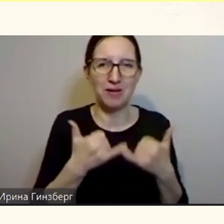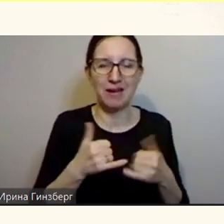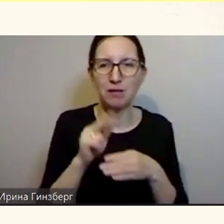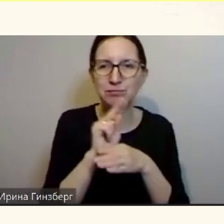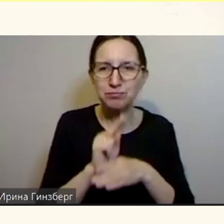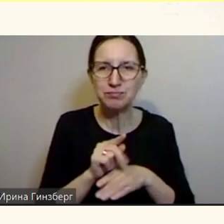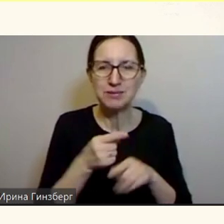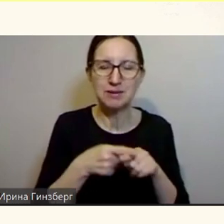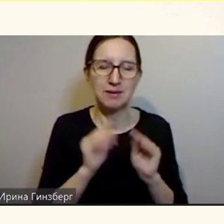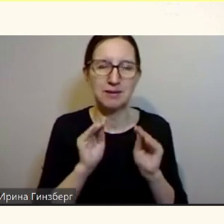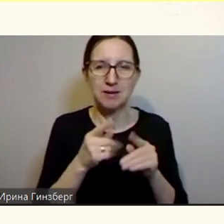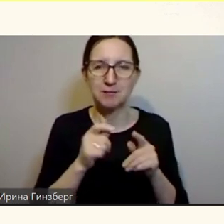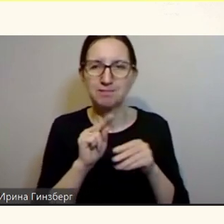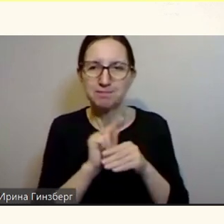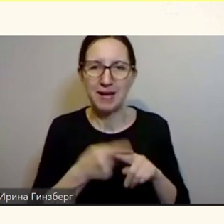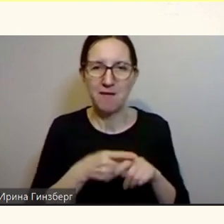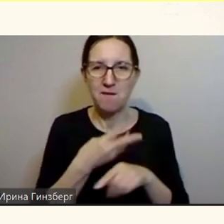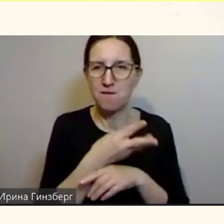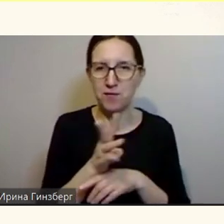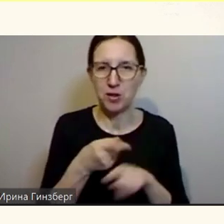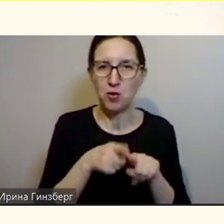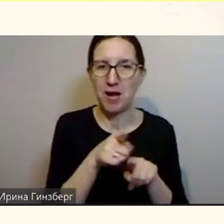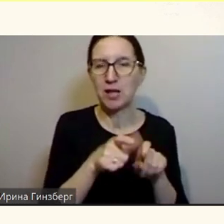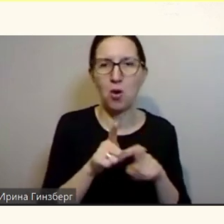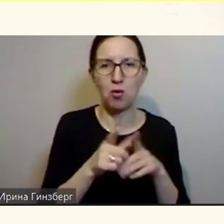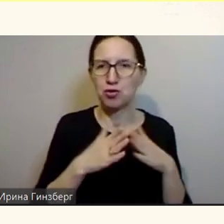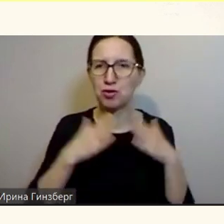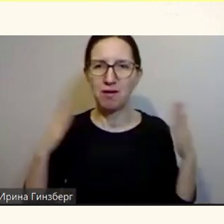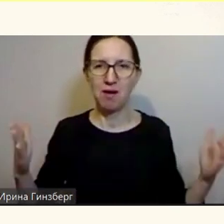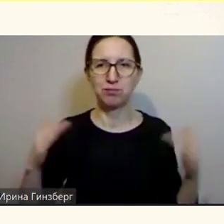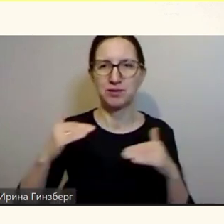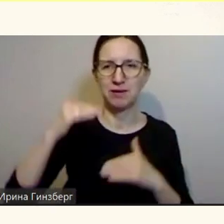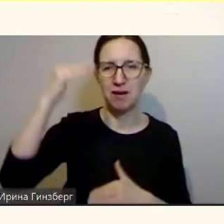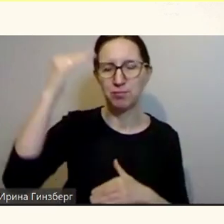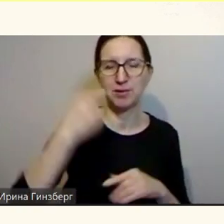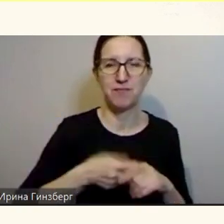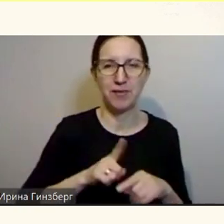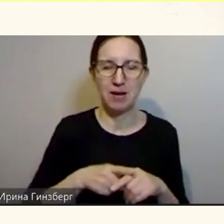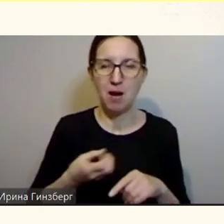rear projected and you walked into this room where you had to really